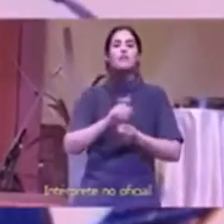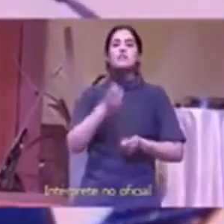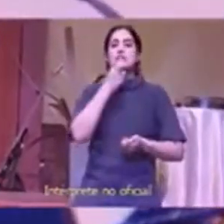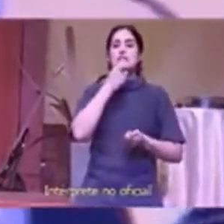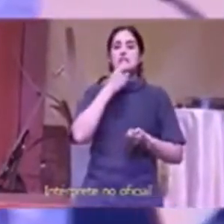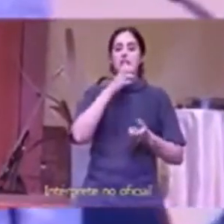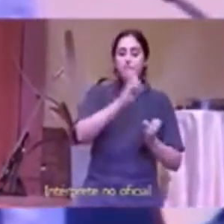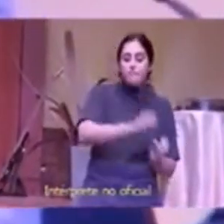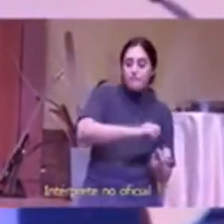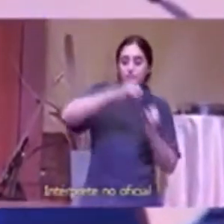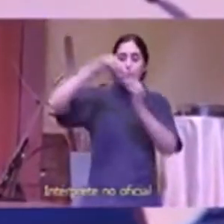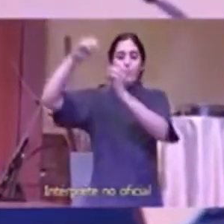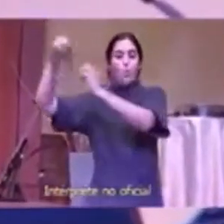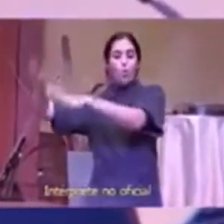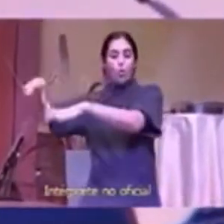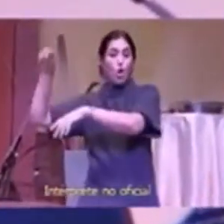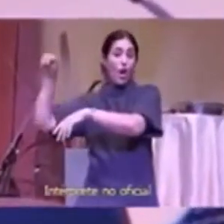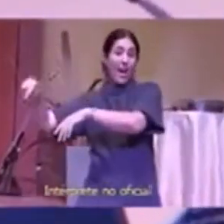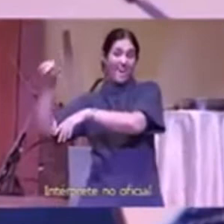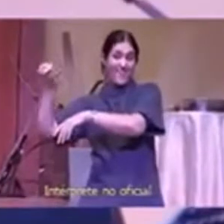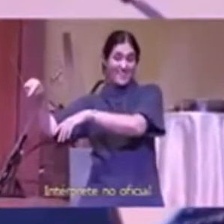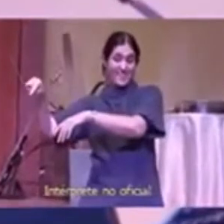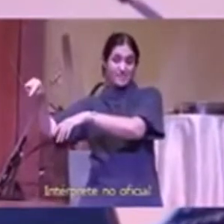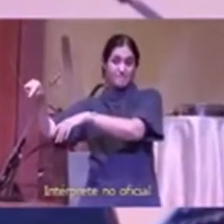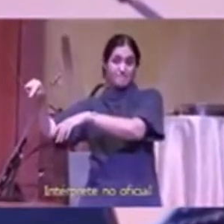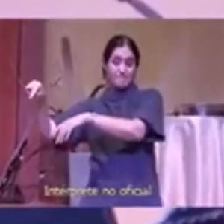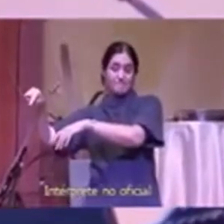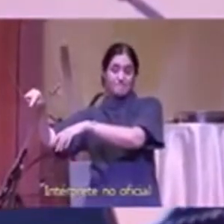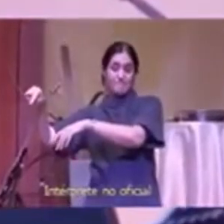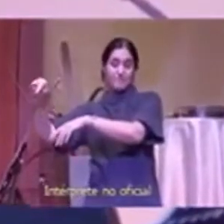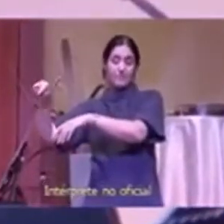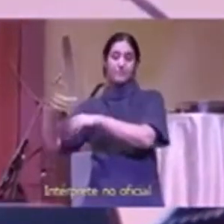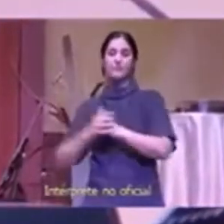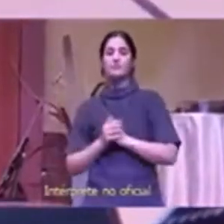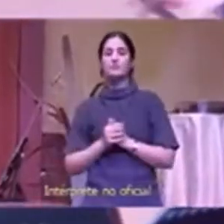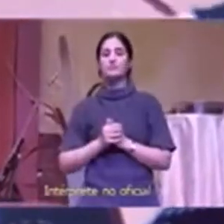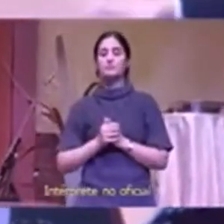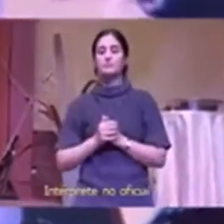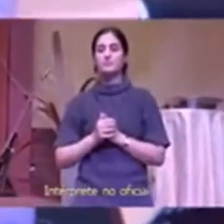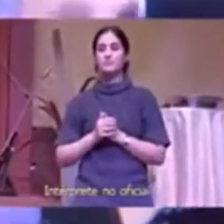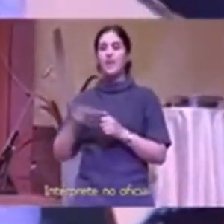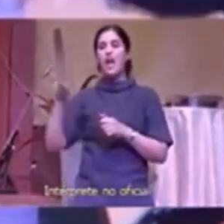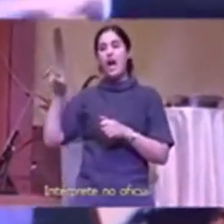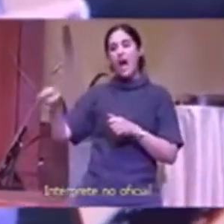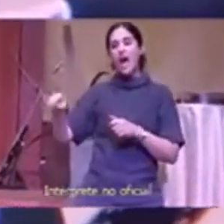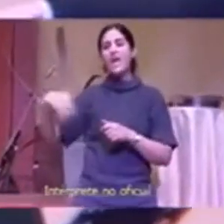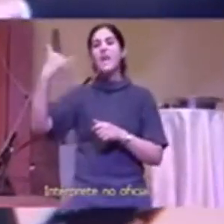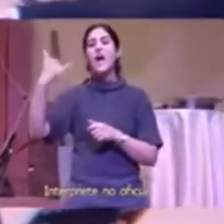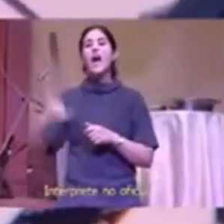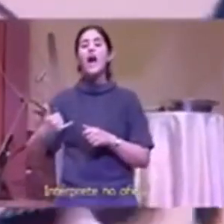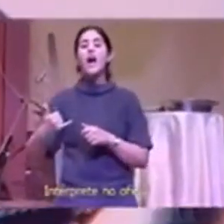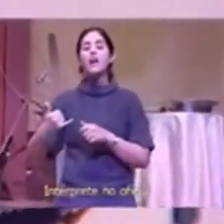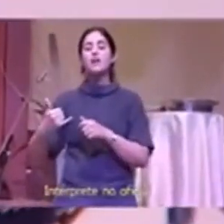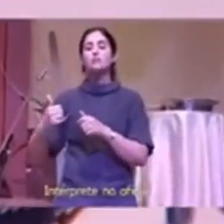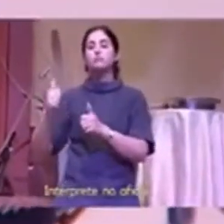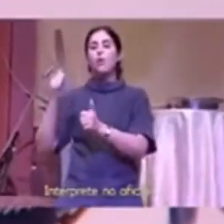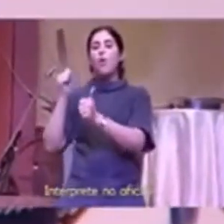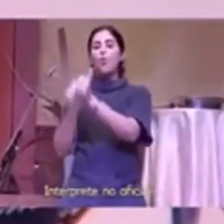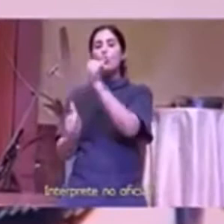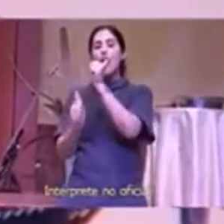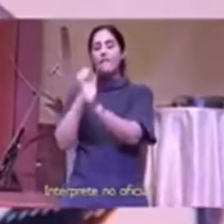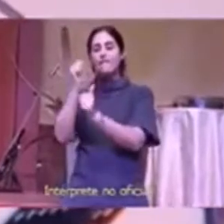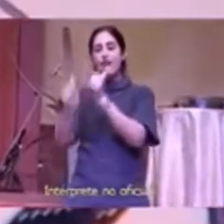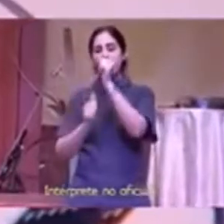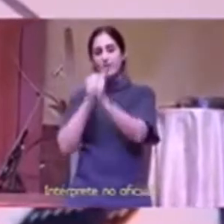pretend that there is a huge factory up river. Y vamos a decir que acá hay una fábrica enorme. That is